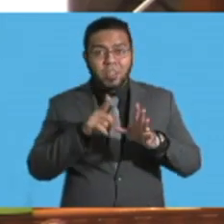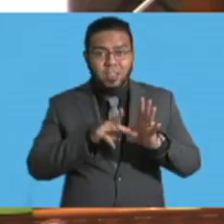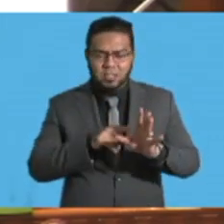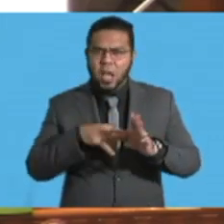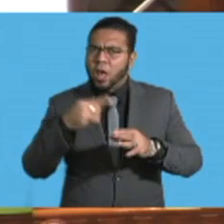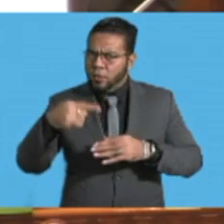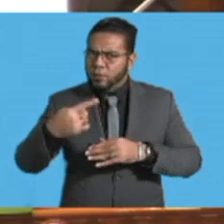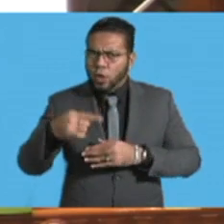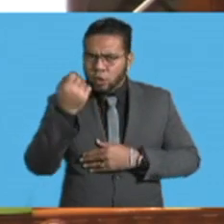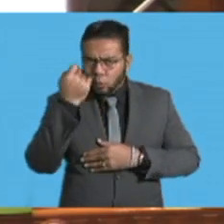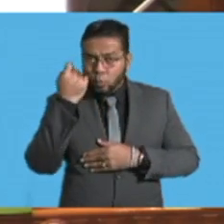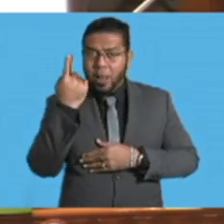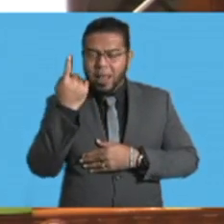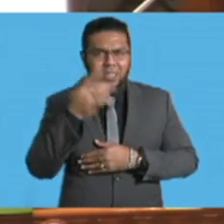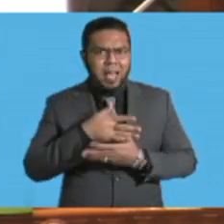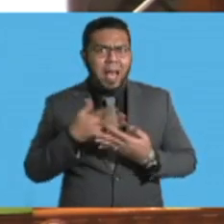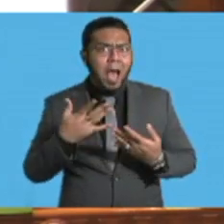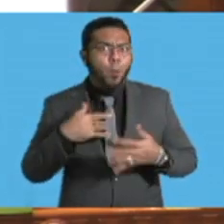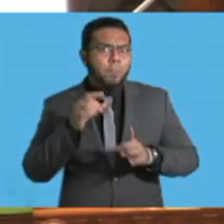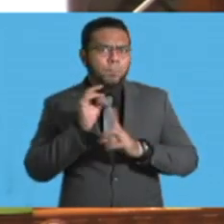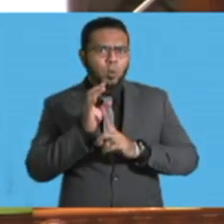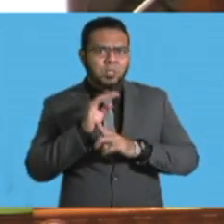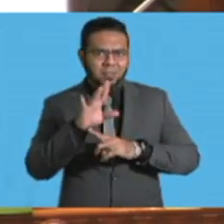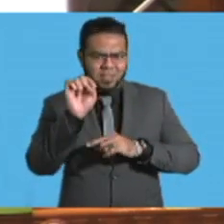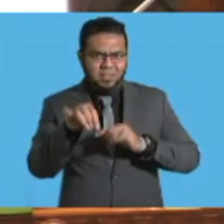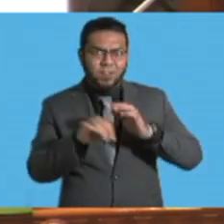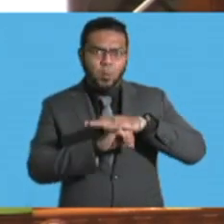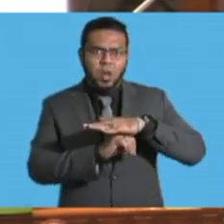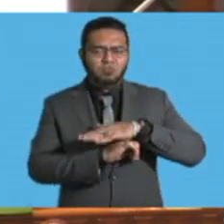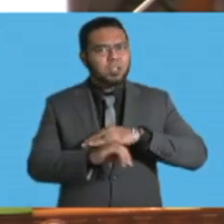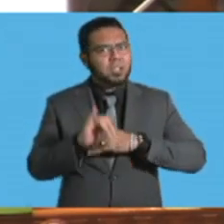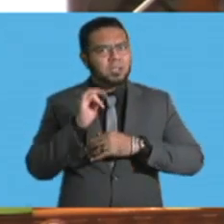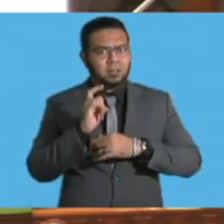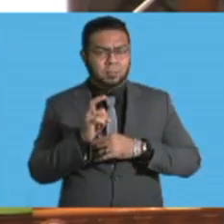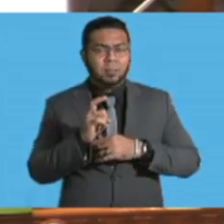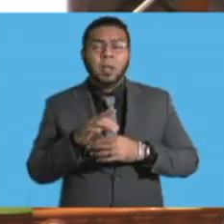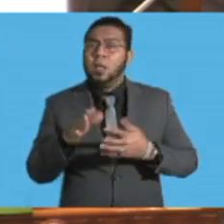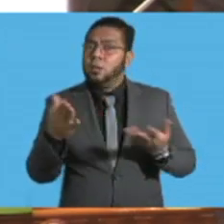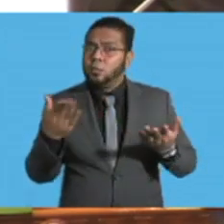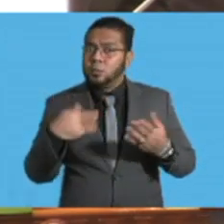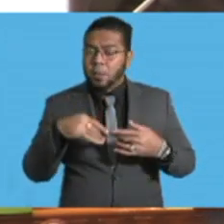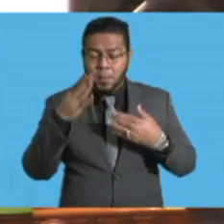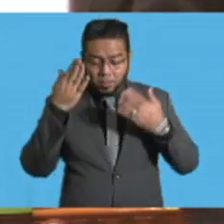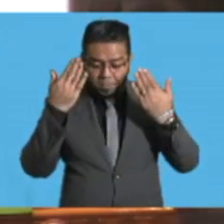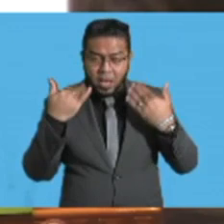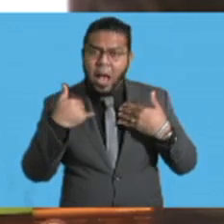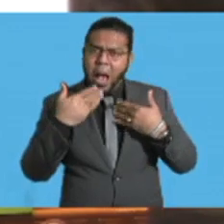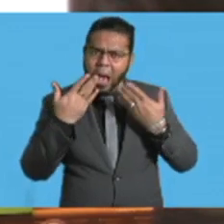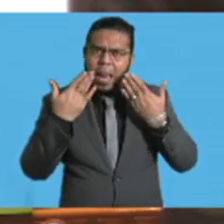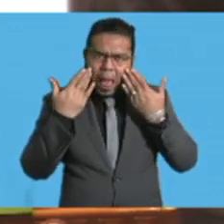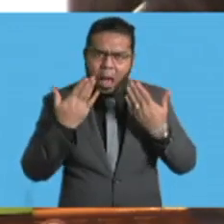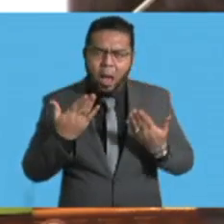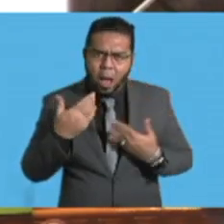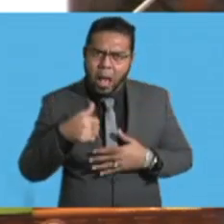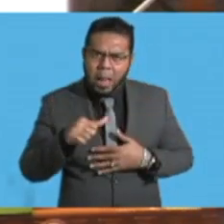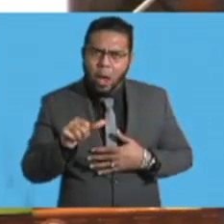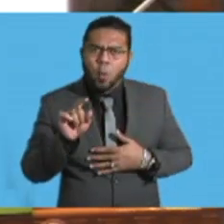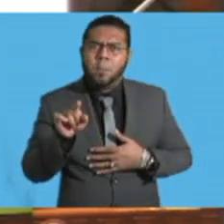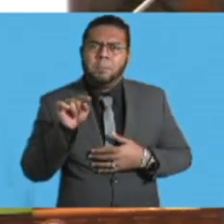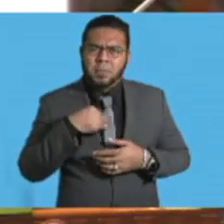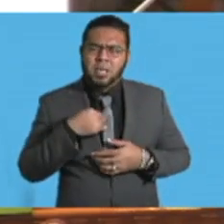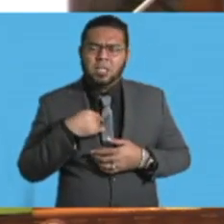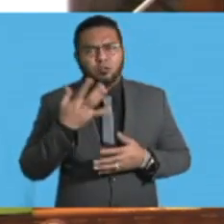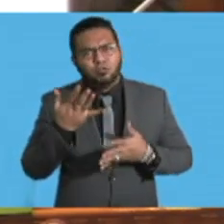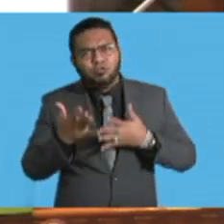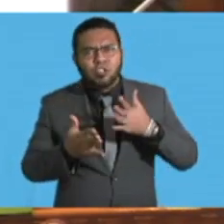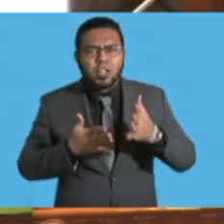to realize how important this foundation is. Madam Speaker, allow me to share two very random, simple